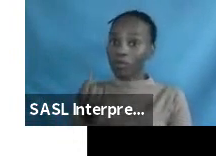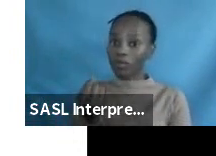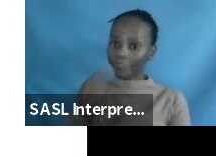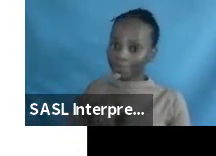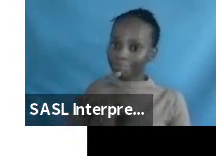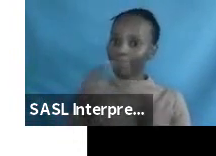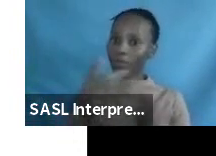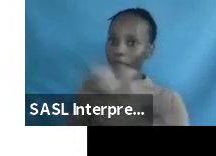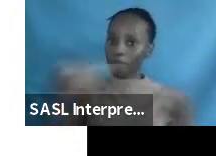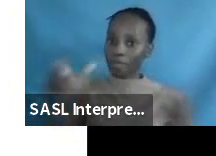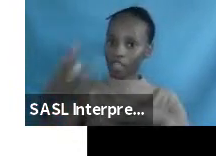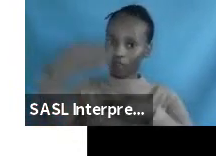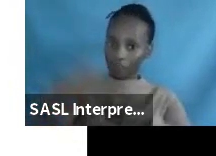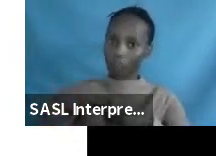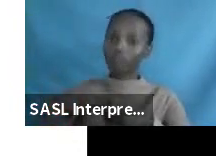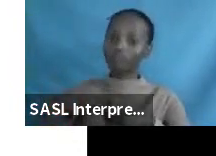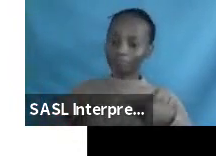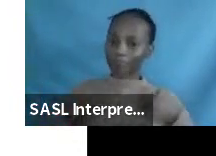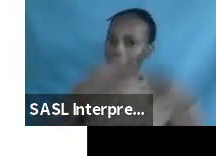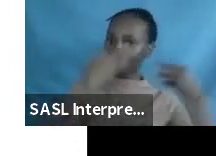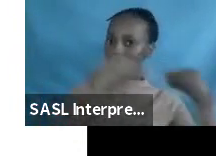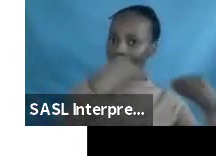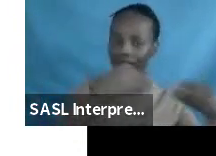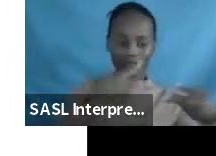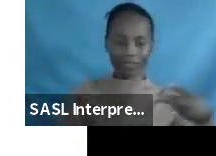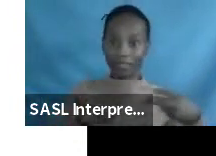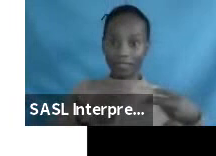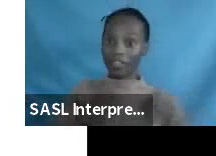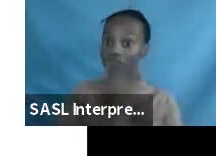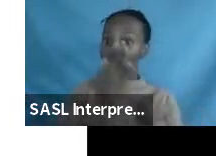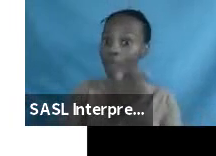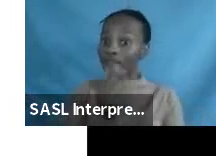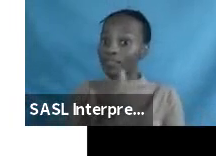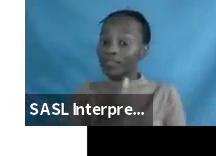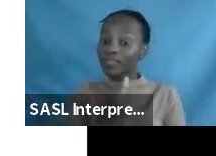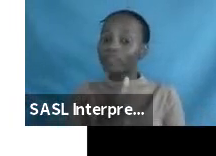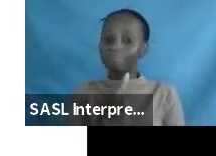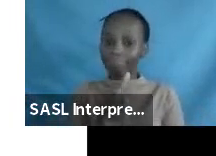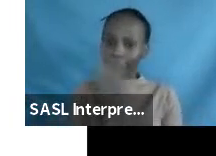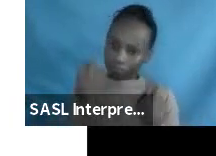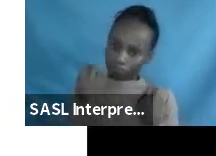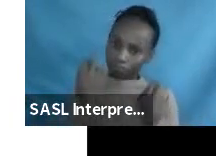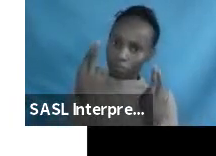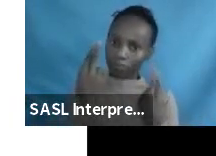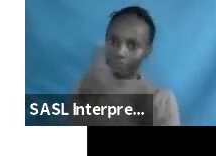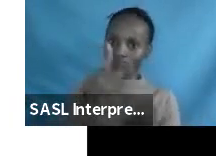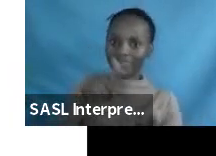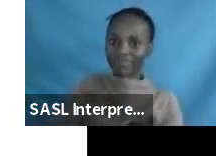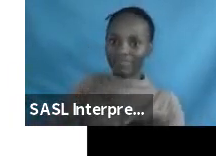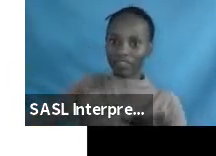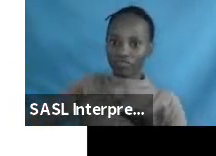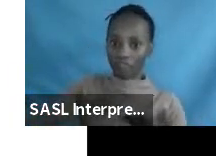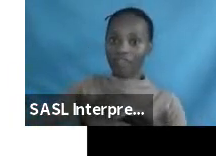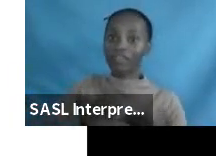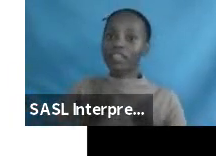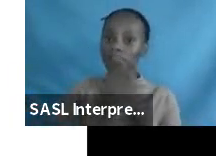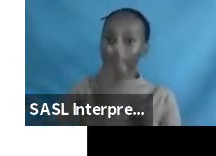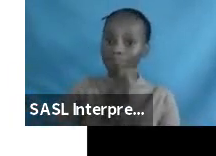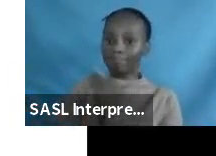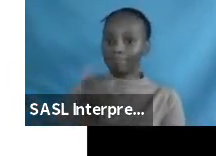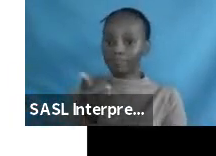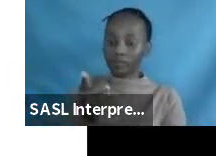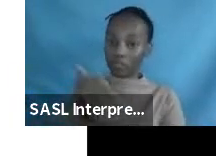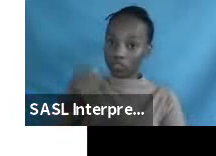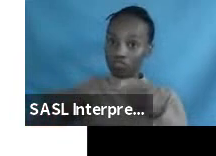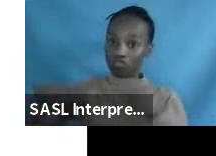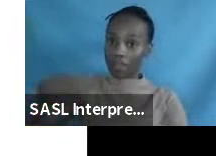as the businesses, to take their position in the efforts to clamp down on illicit trade. Clamping down doesn't necessarily